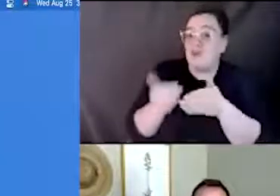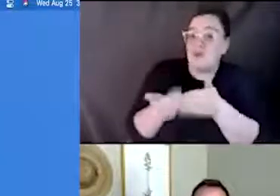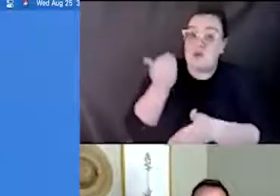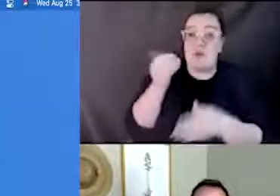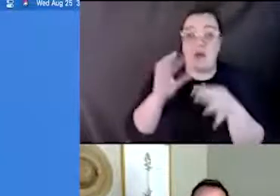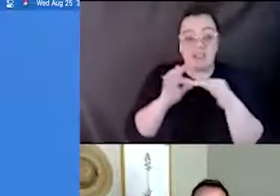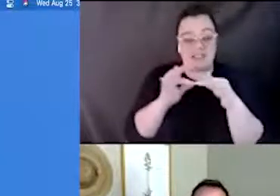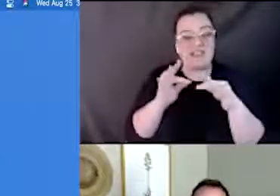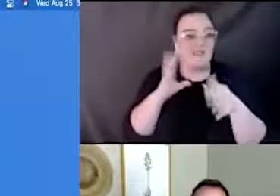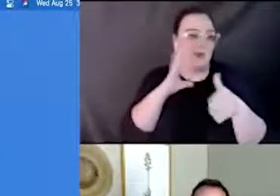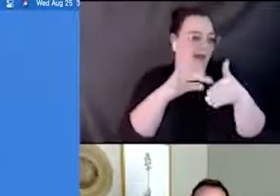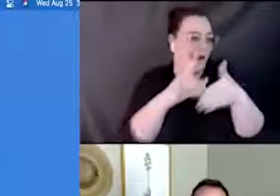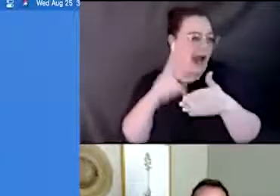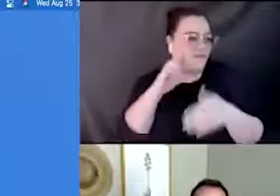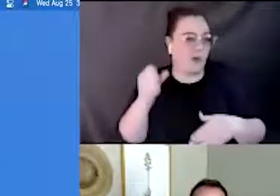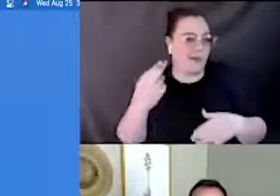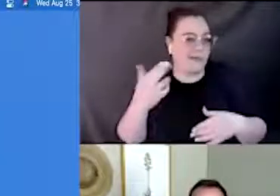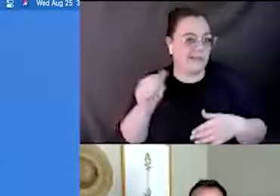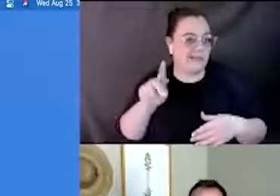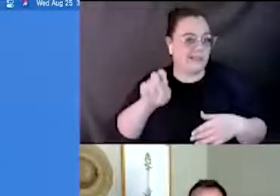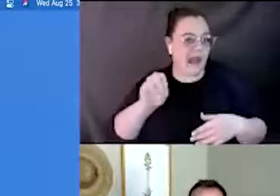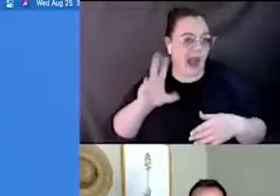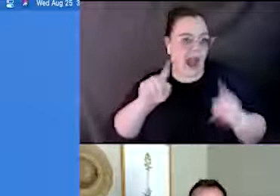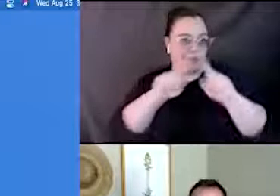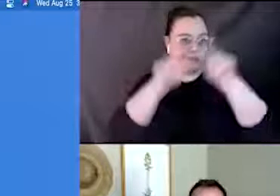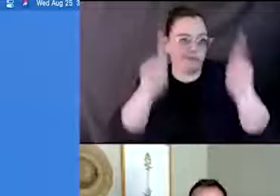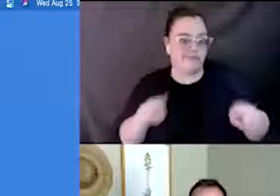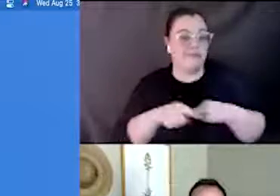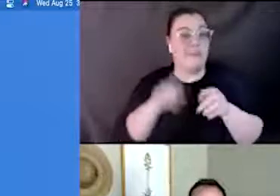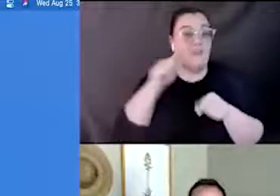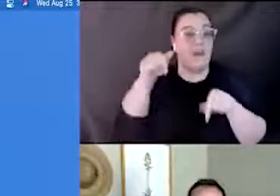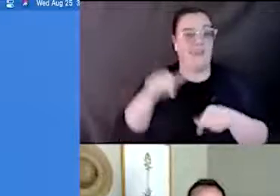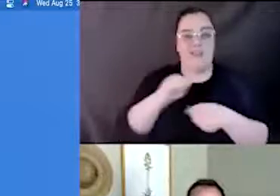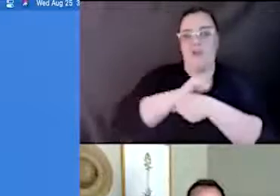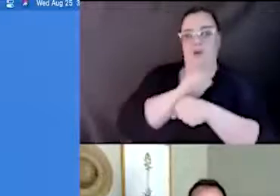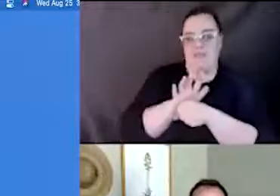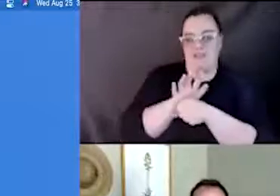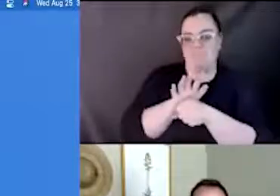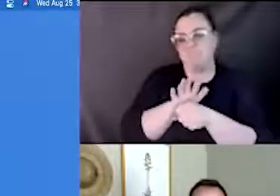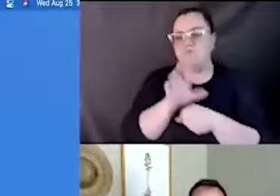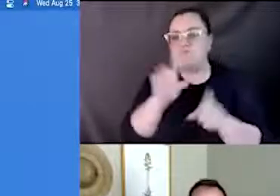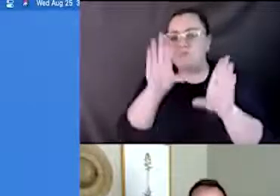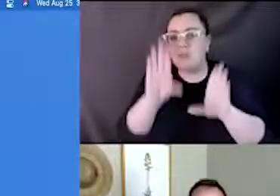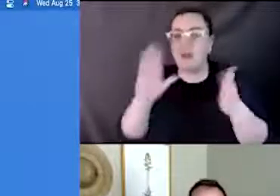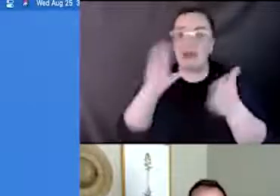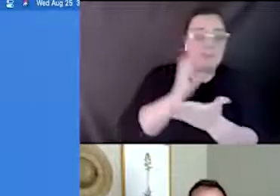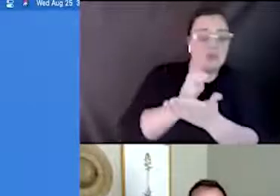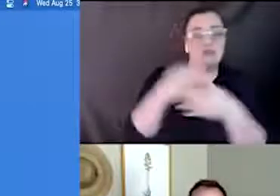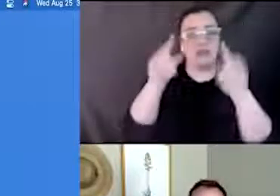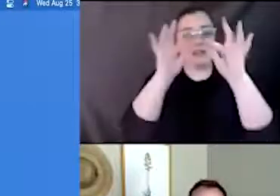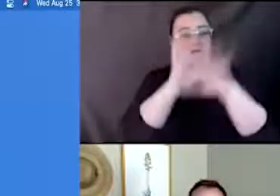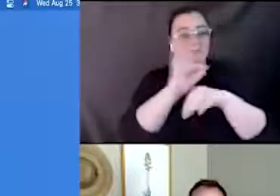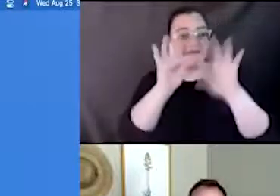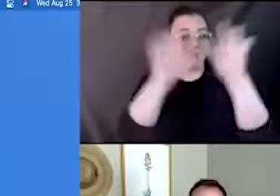during COVID-19. There are lots of wonderful graphics and flyers and just some good copy to use if you're trying to